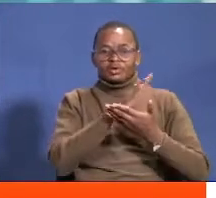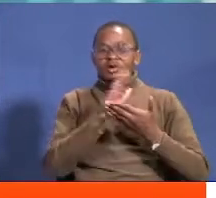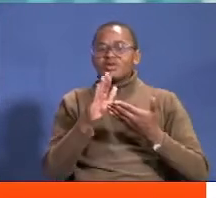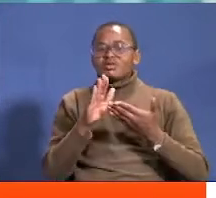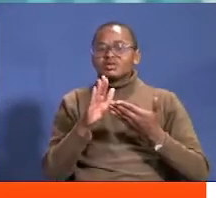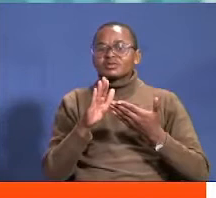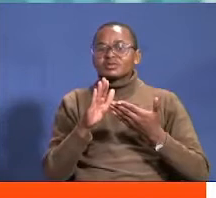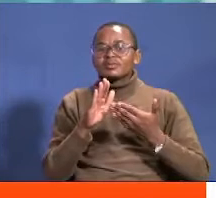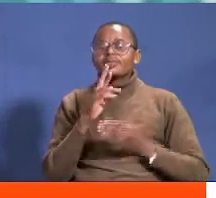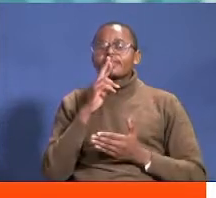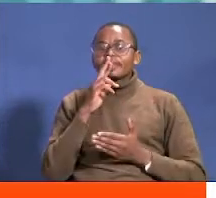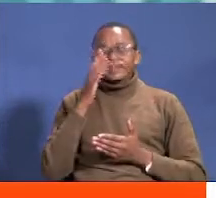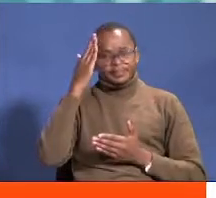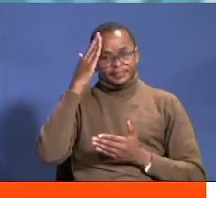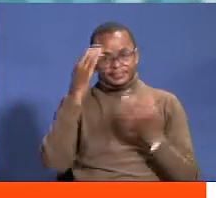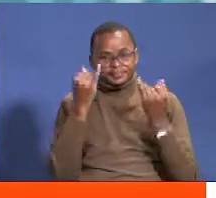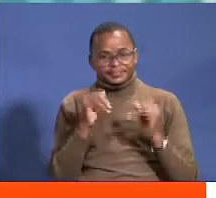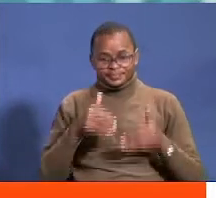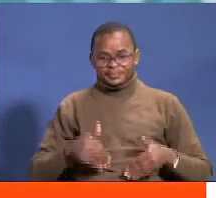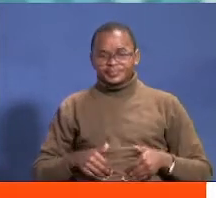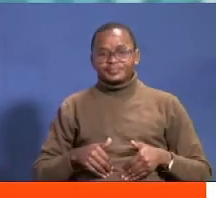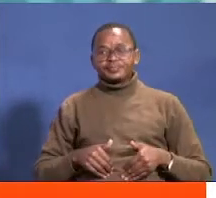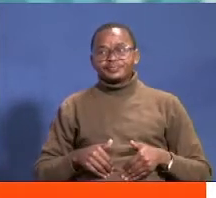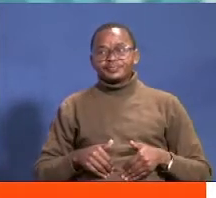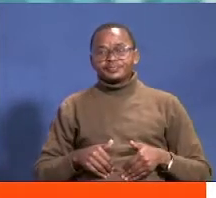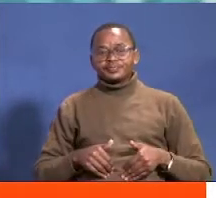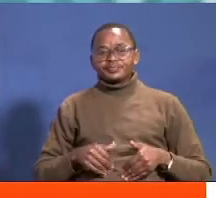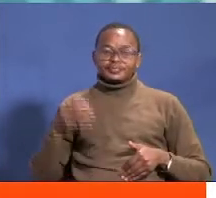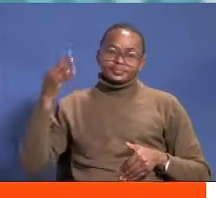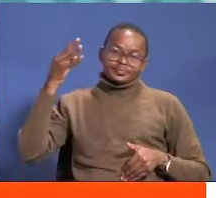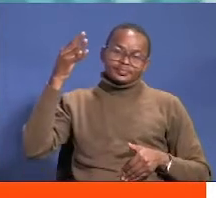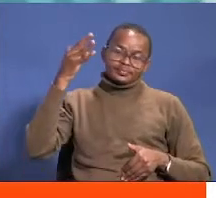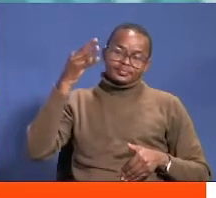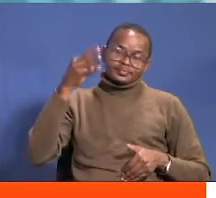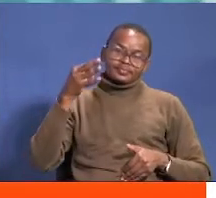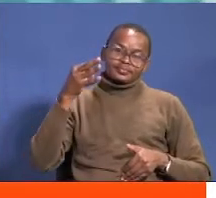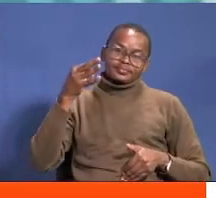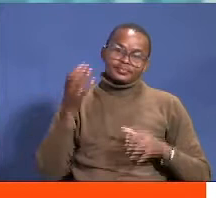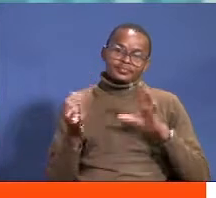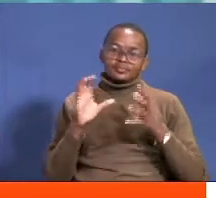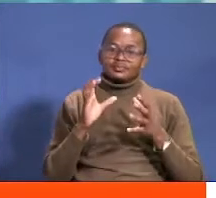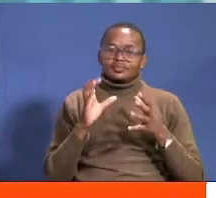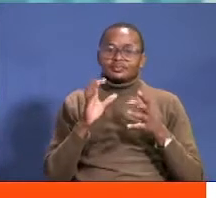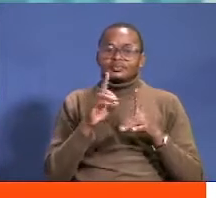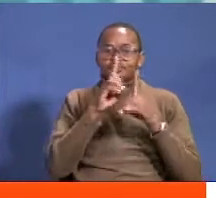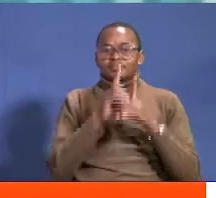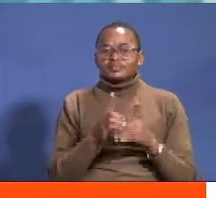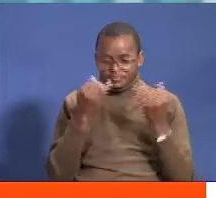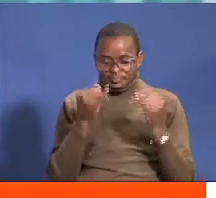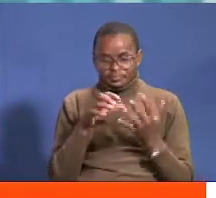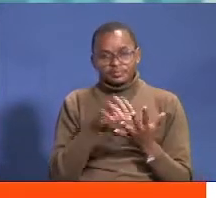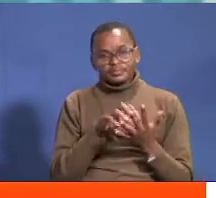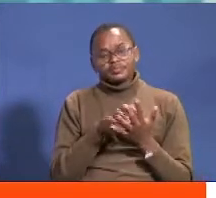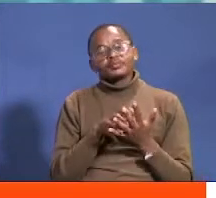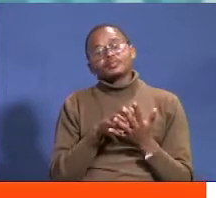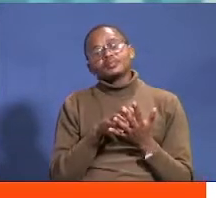The reason I'm saying that because now you see youth, the future of climate depends on our current situation.